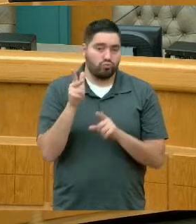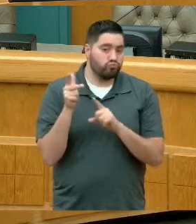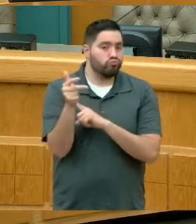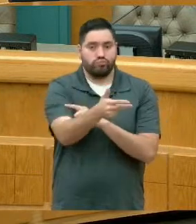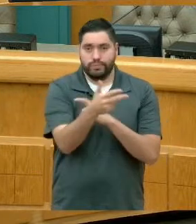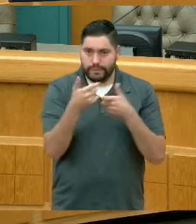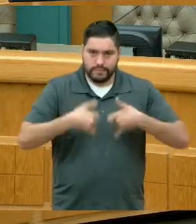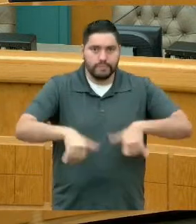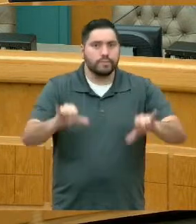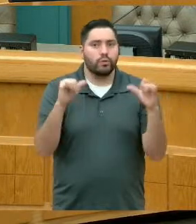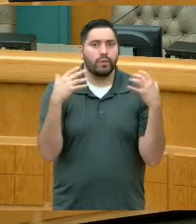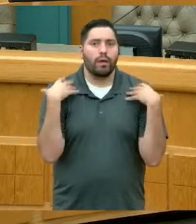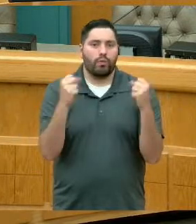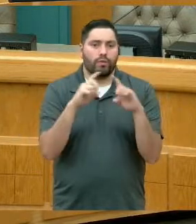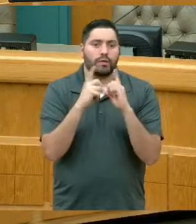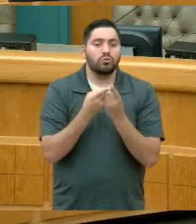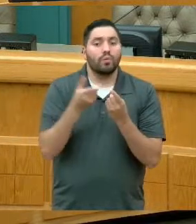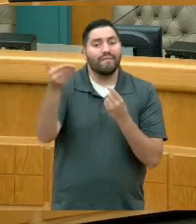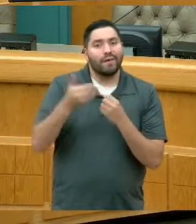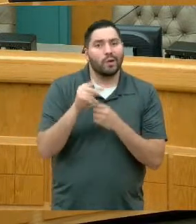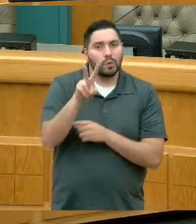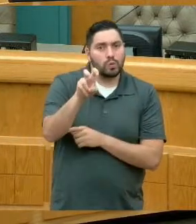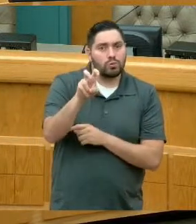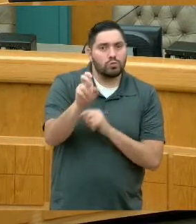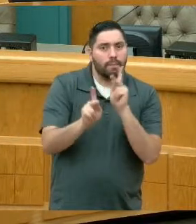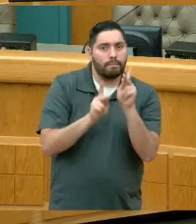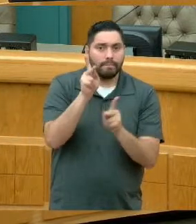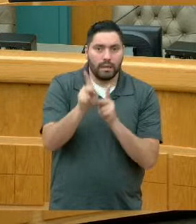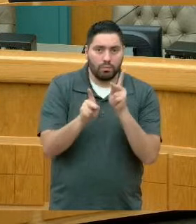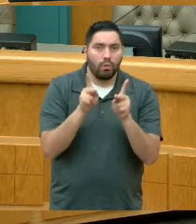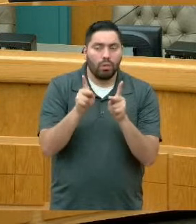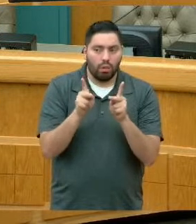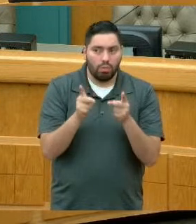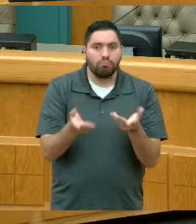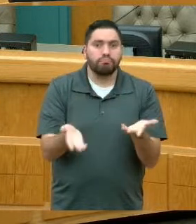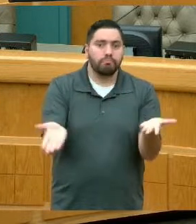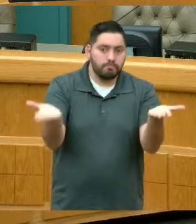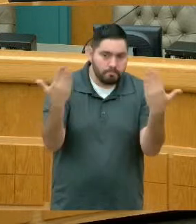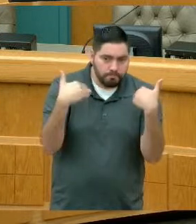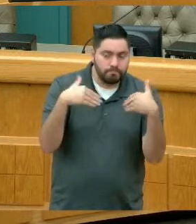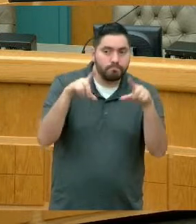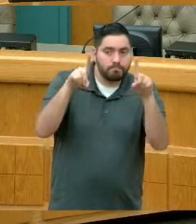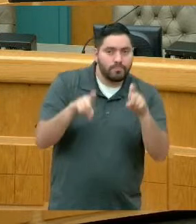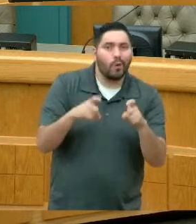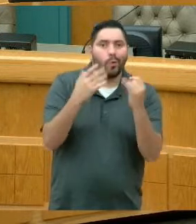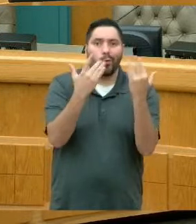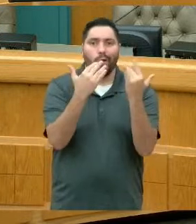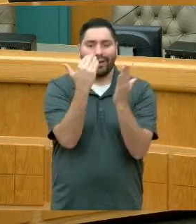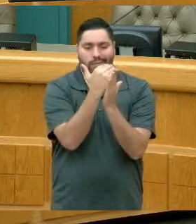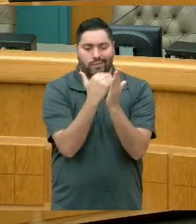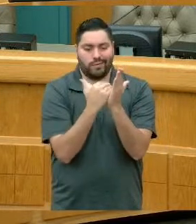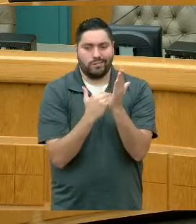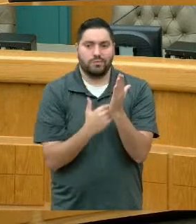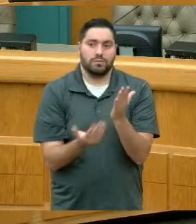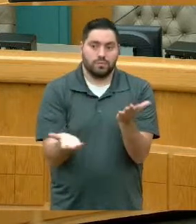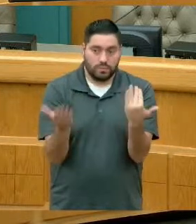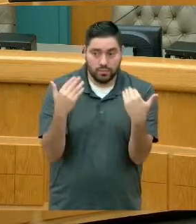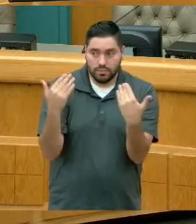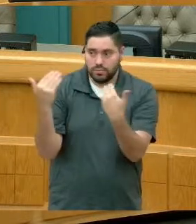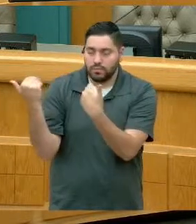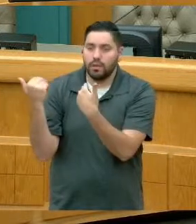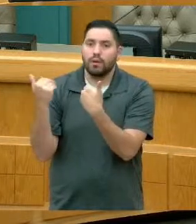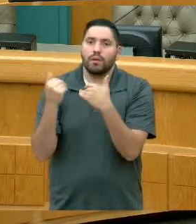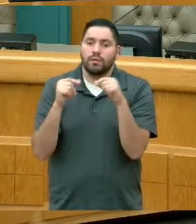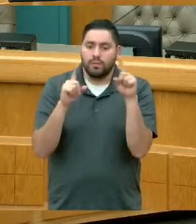today. We are conducting our drive-through testing sites at the health district. We're inviting about